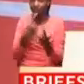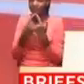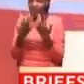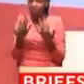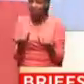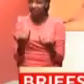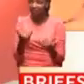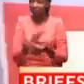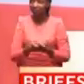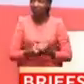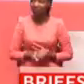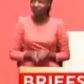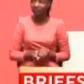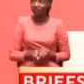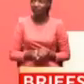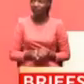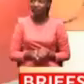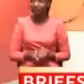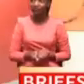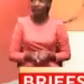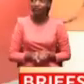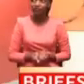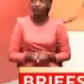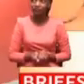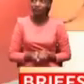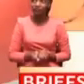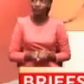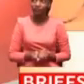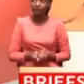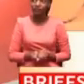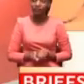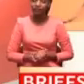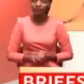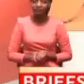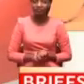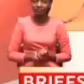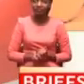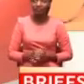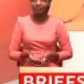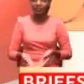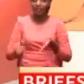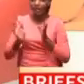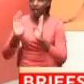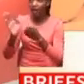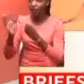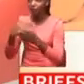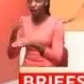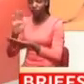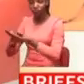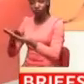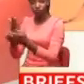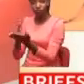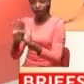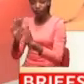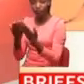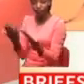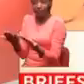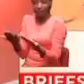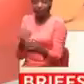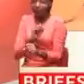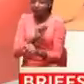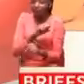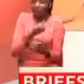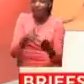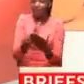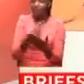discussion. Hi, Bamboo. Hello. How are you? Good to see you. Good to see you. I see you have quite a number of books, by the way. Yes, we do. And I'm